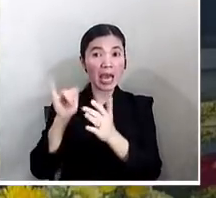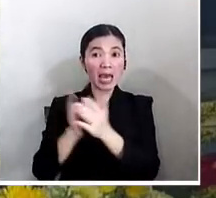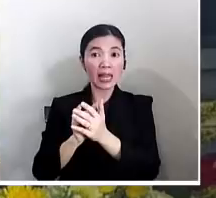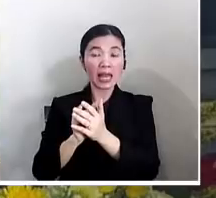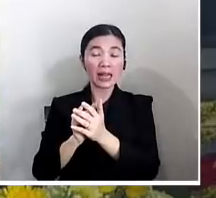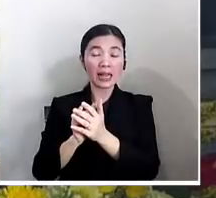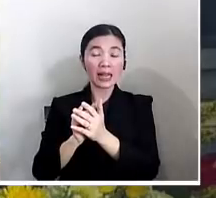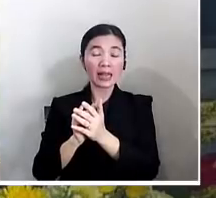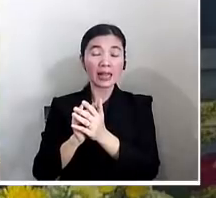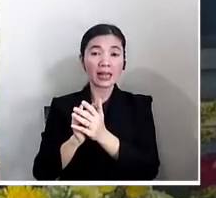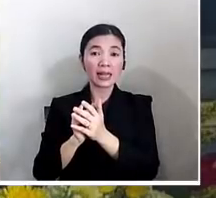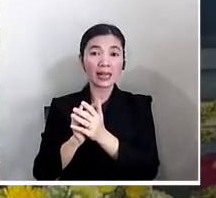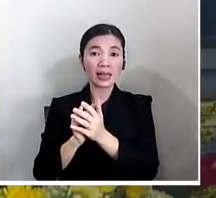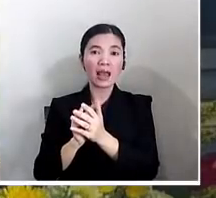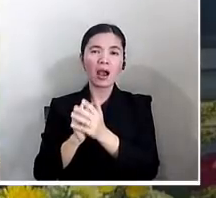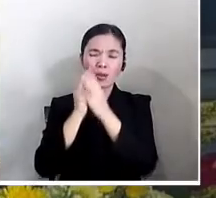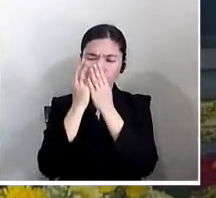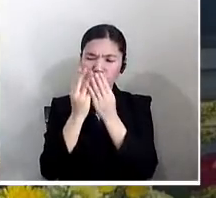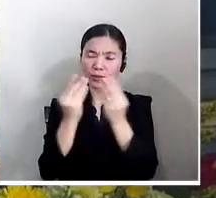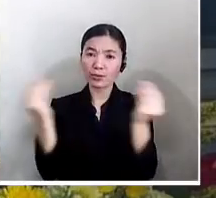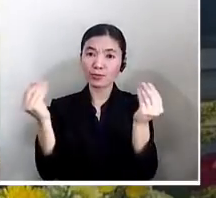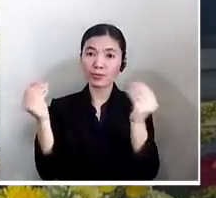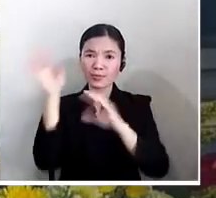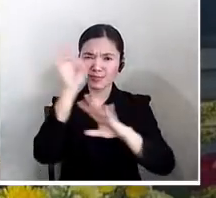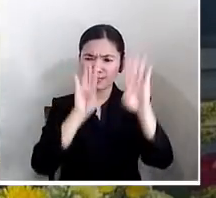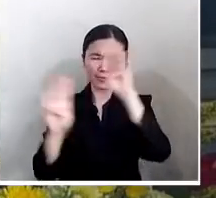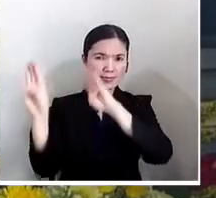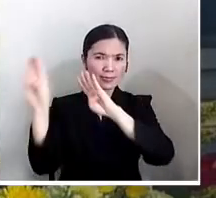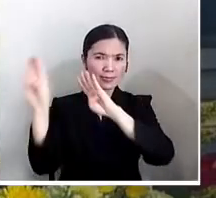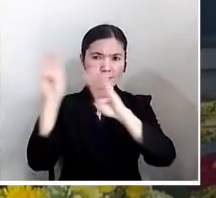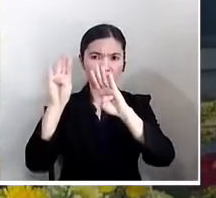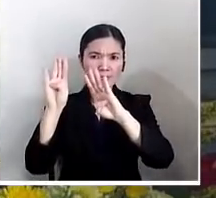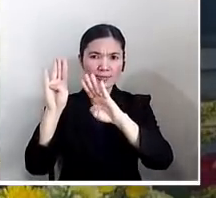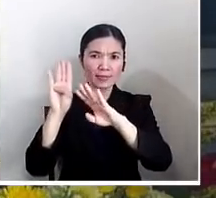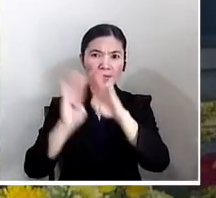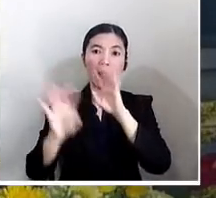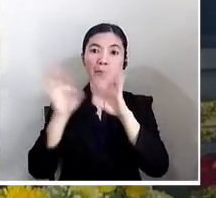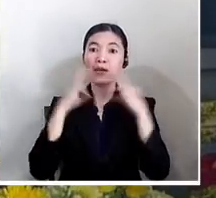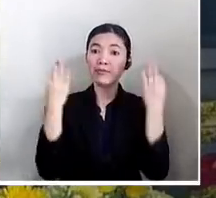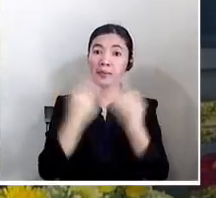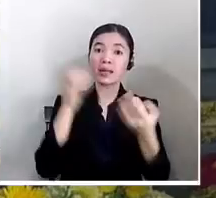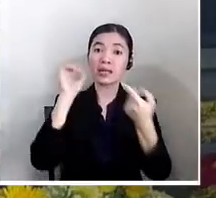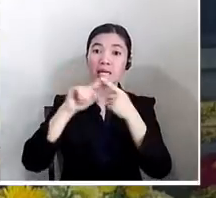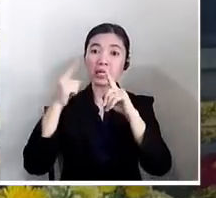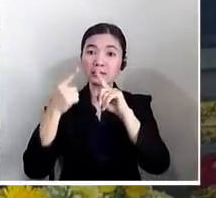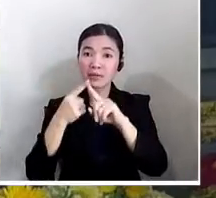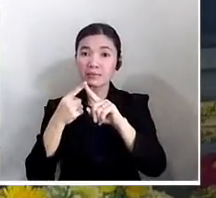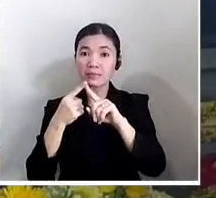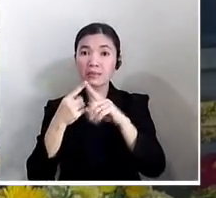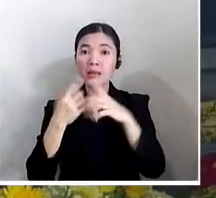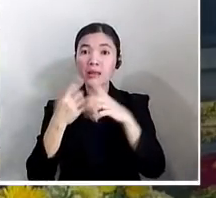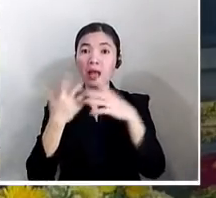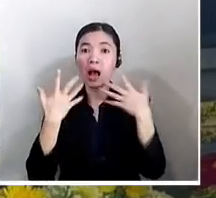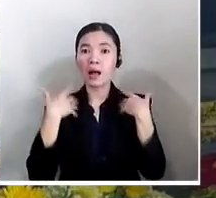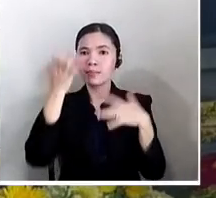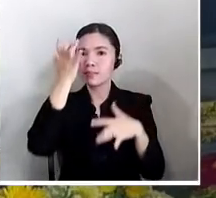my problems. When my family and friends get sick, I ask and